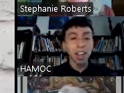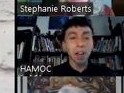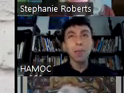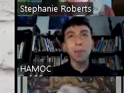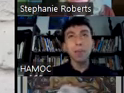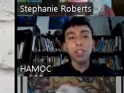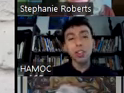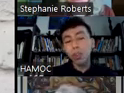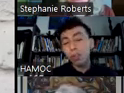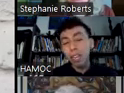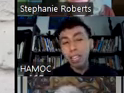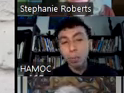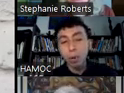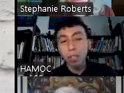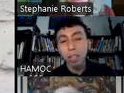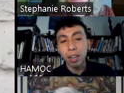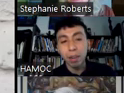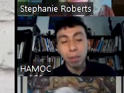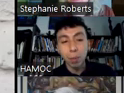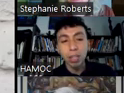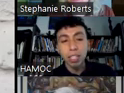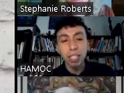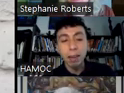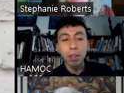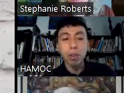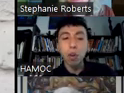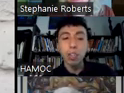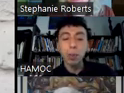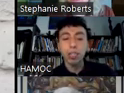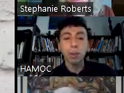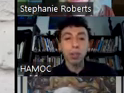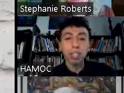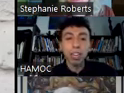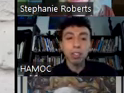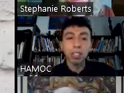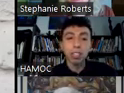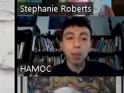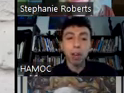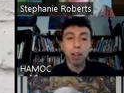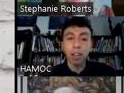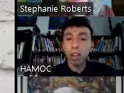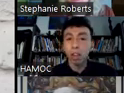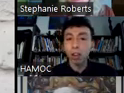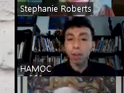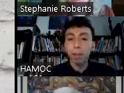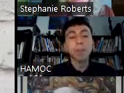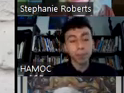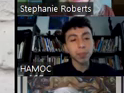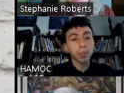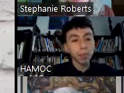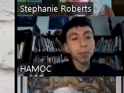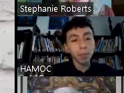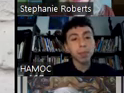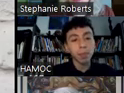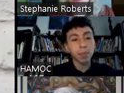point. You said this person's name. Do you know this person personally, or is this someone? No,